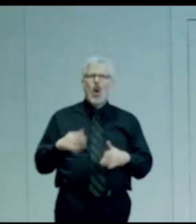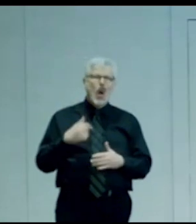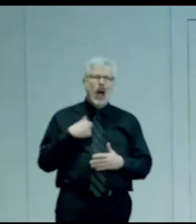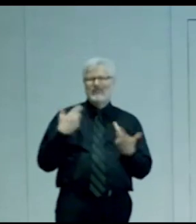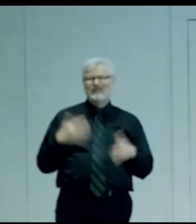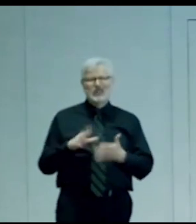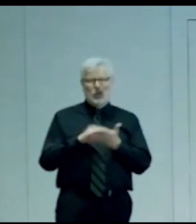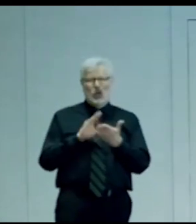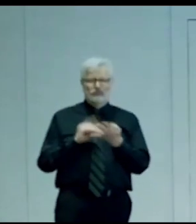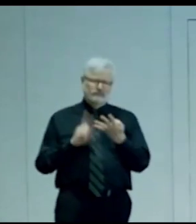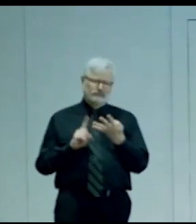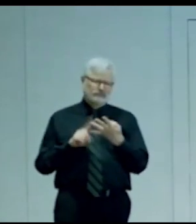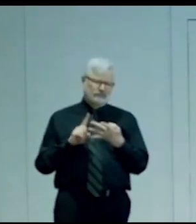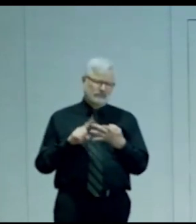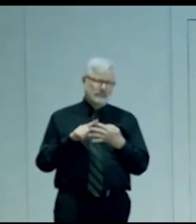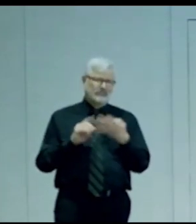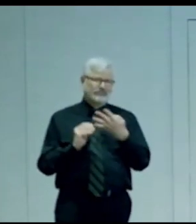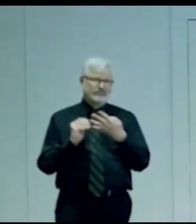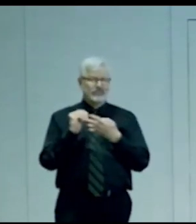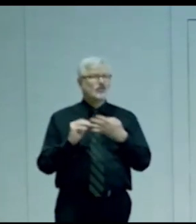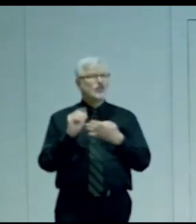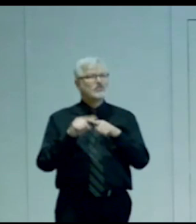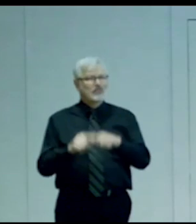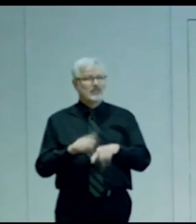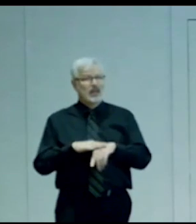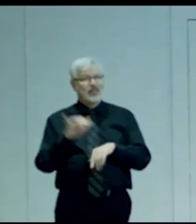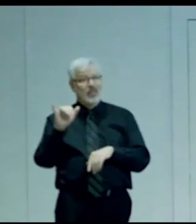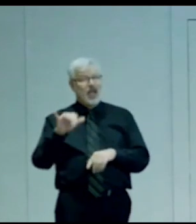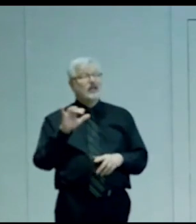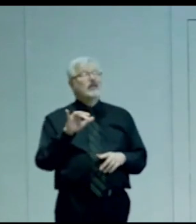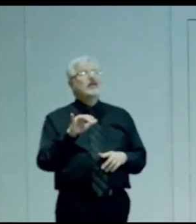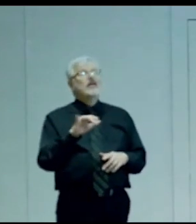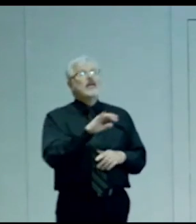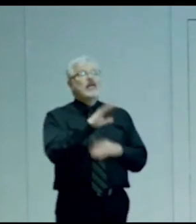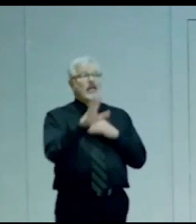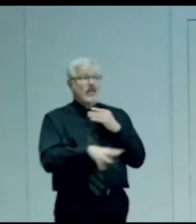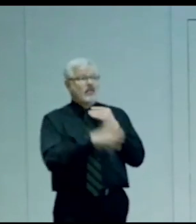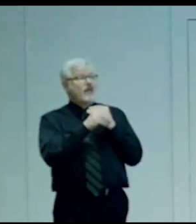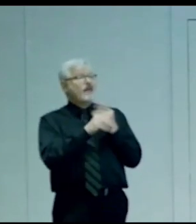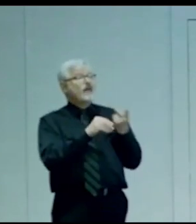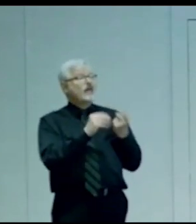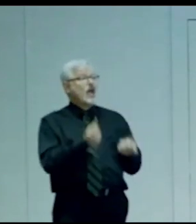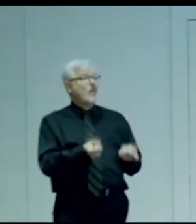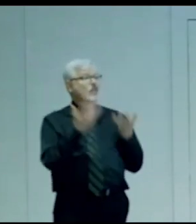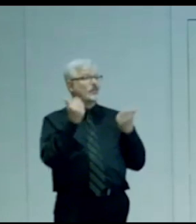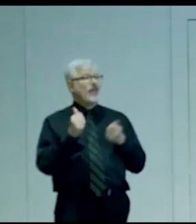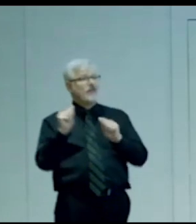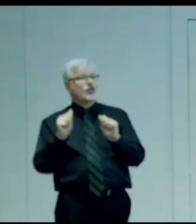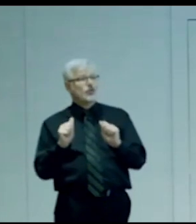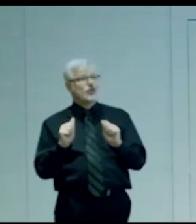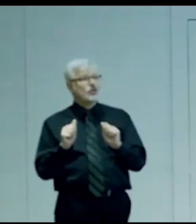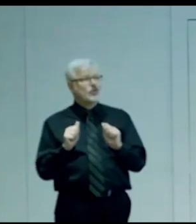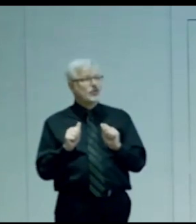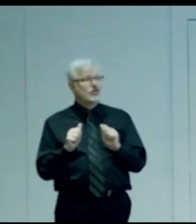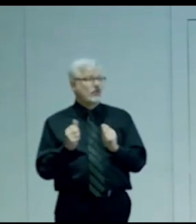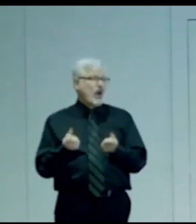of mathematics topics. So it was based on that, together with the amount of effort put into that or amount